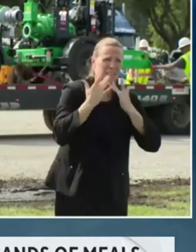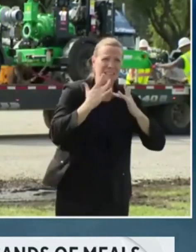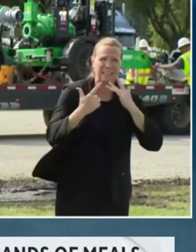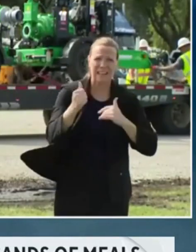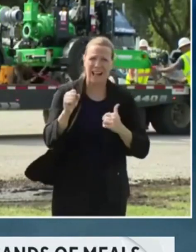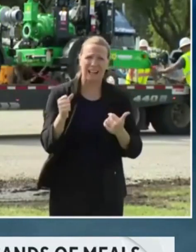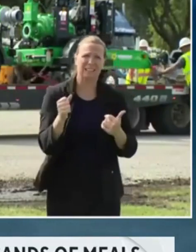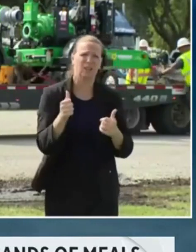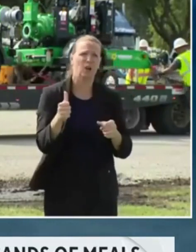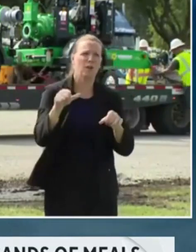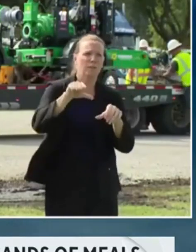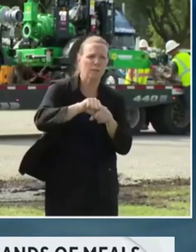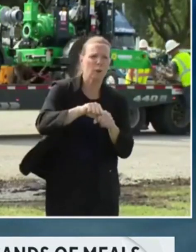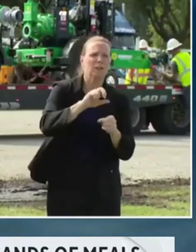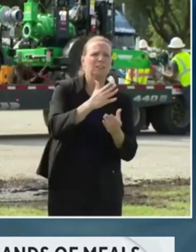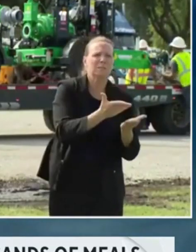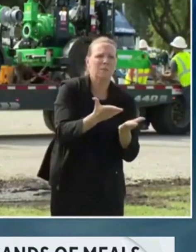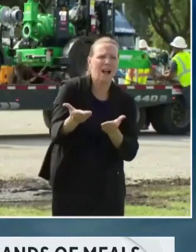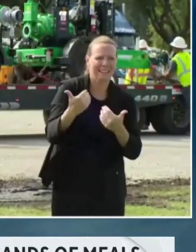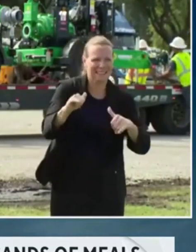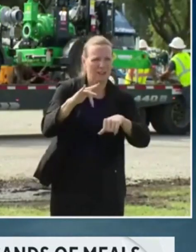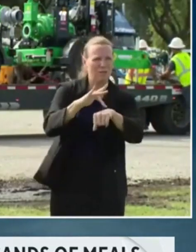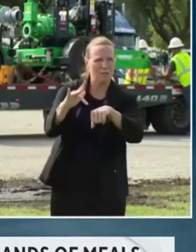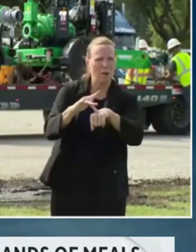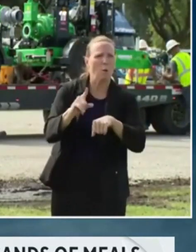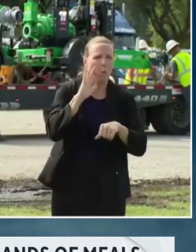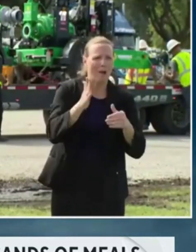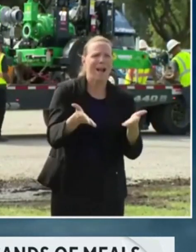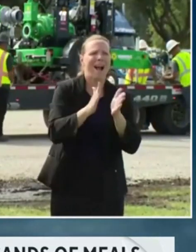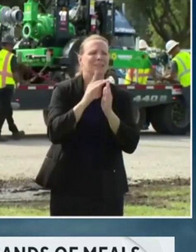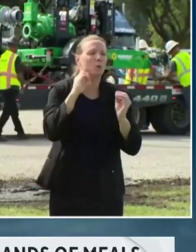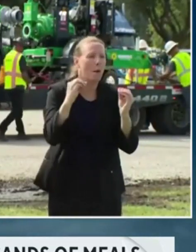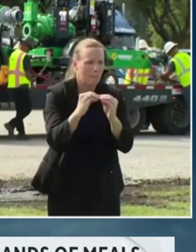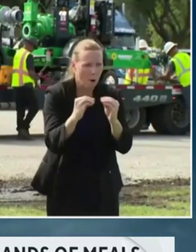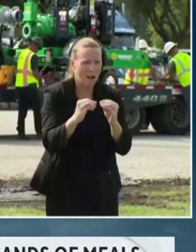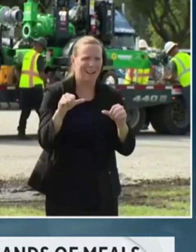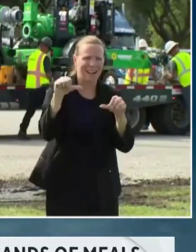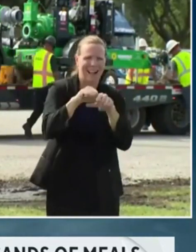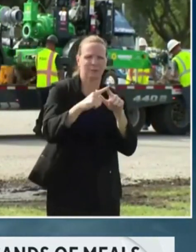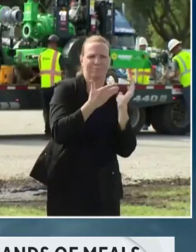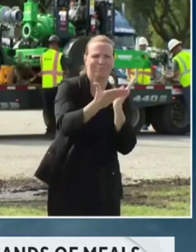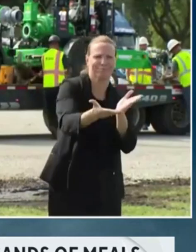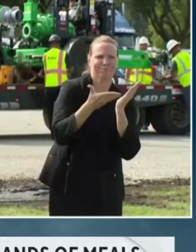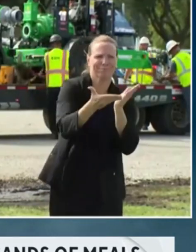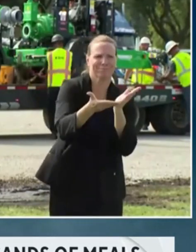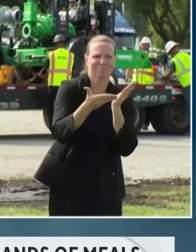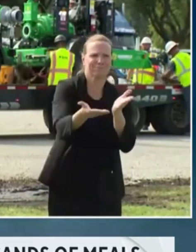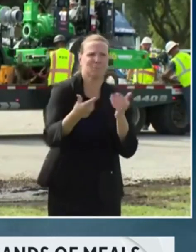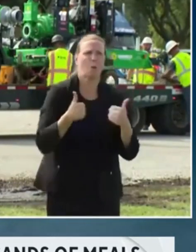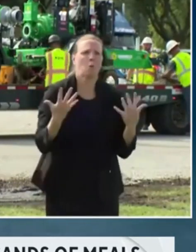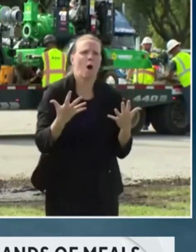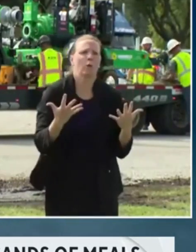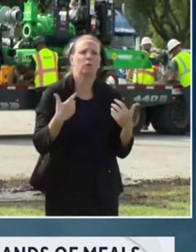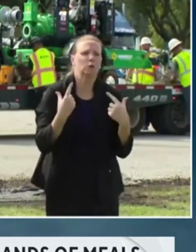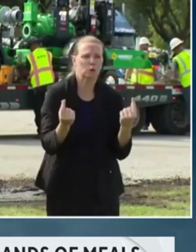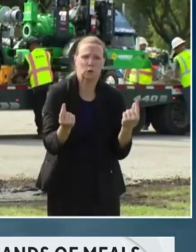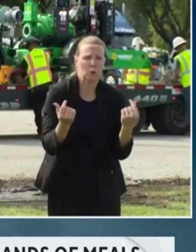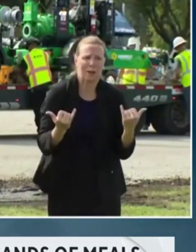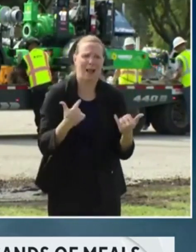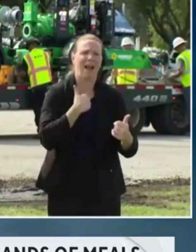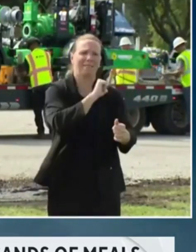is available. So then they ask for more fuel to be brought. And so what we're doing is we've authorized Florida